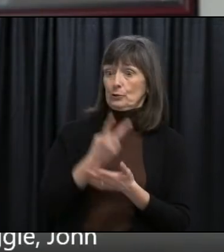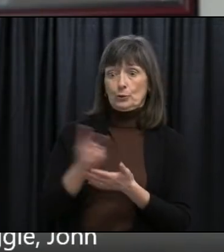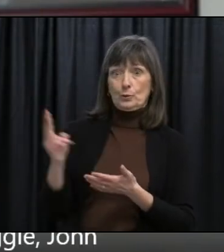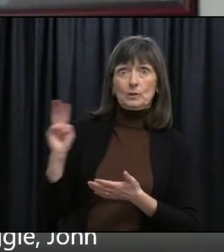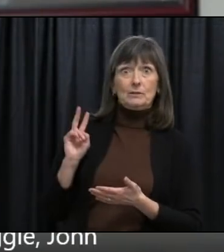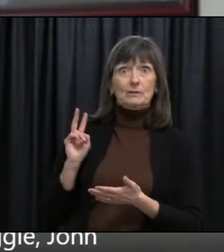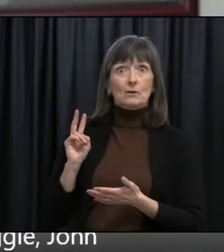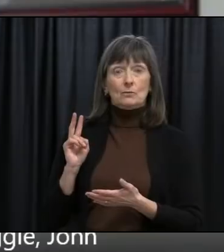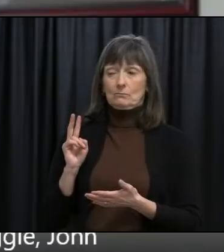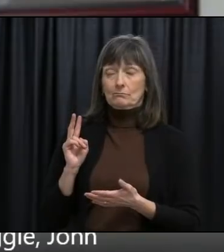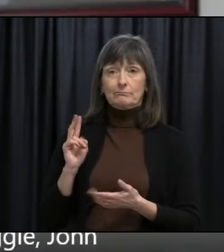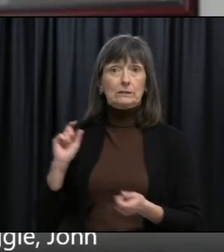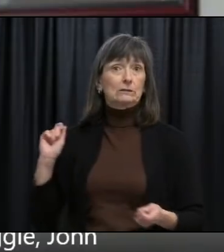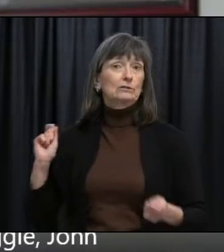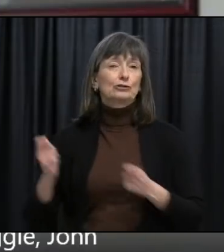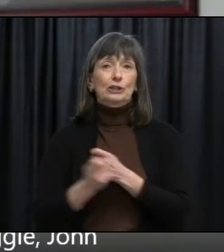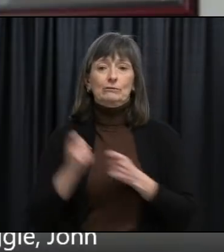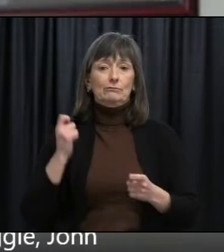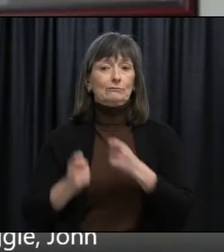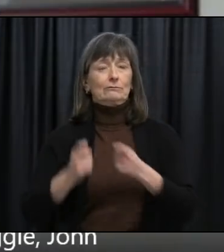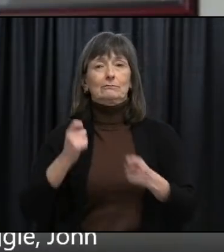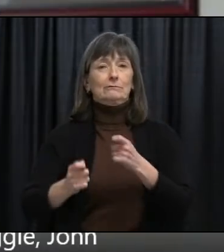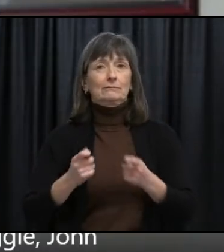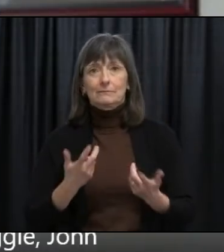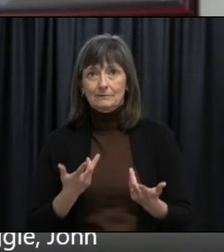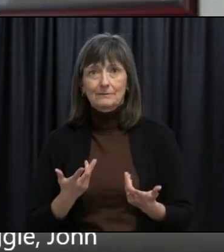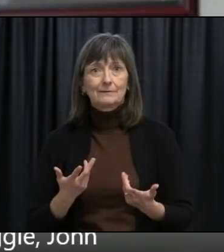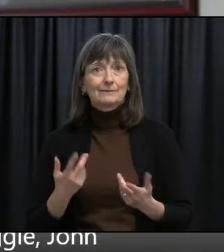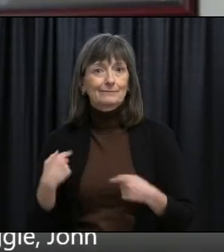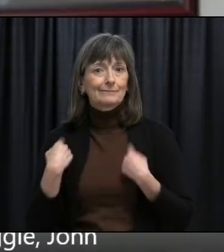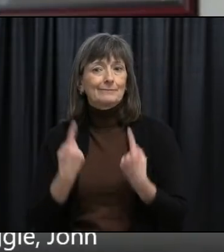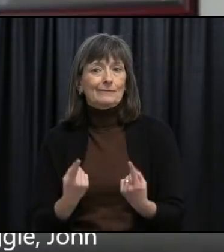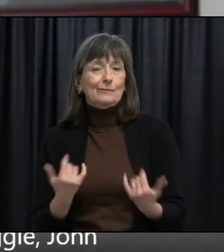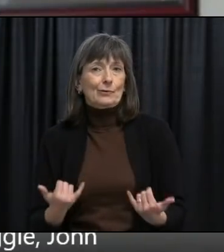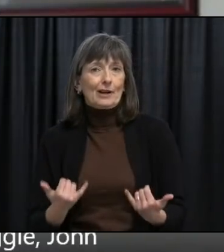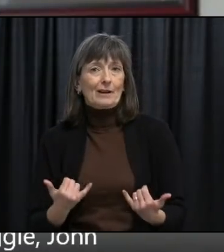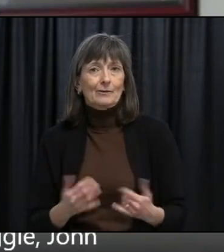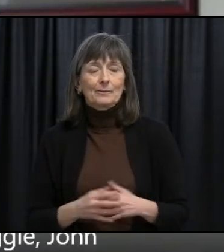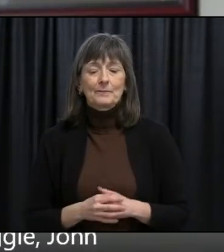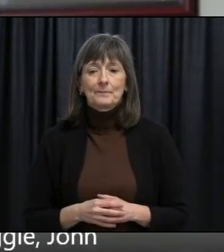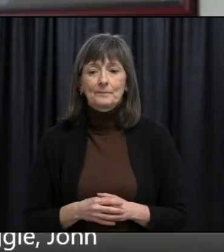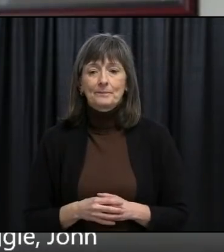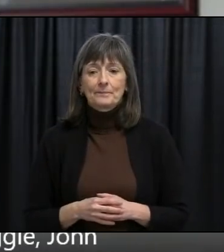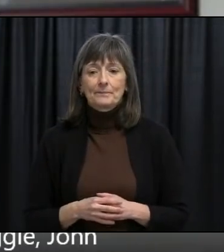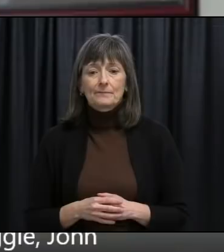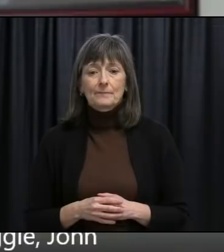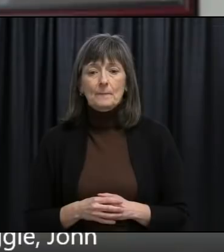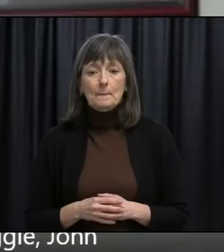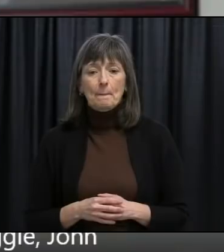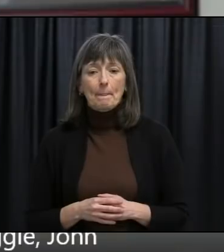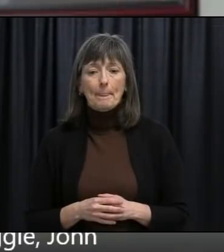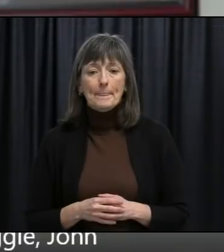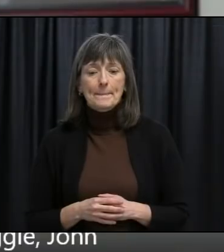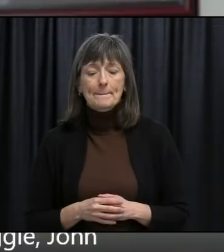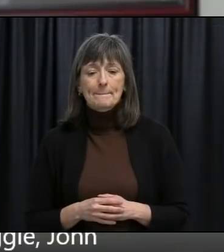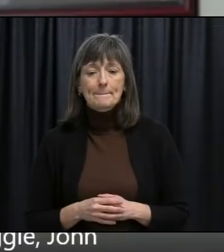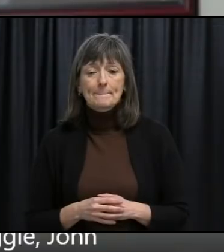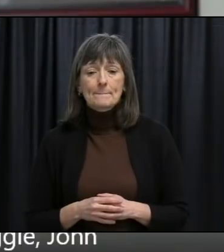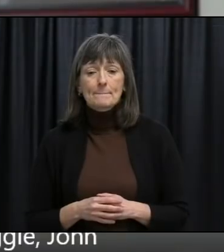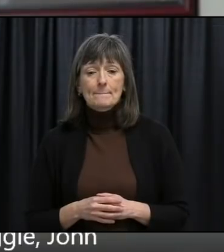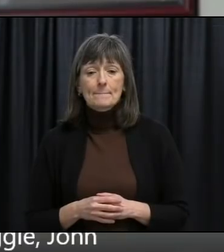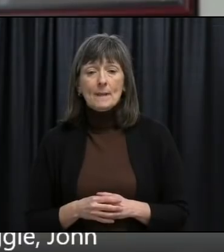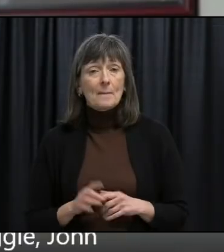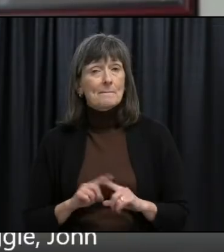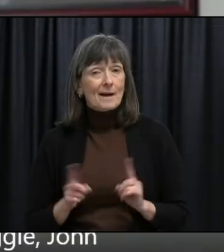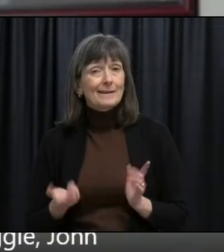see how things can change very rapidly in this environment. I think it's a useful opportunity, though,